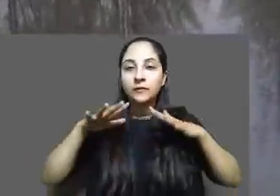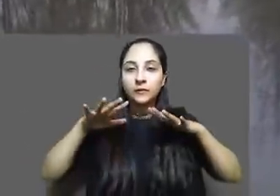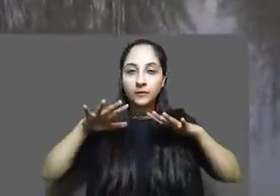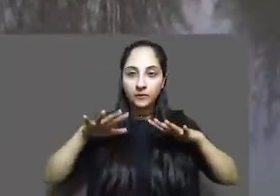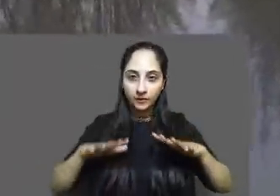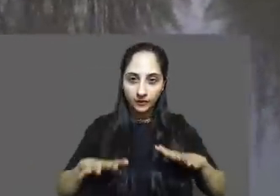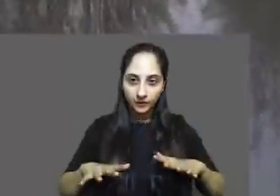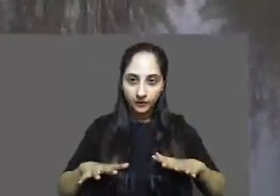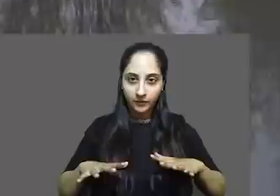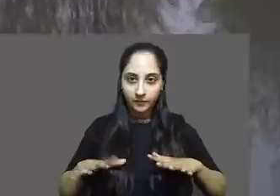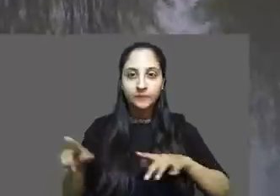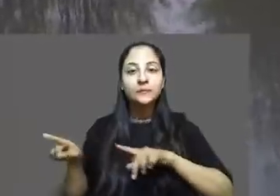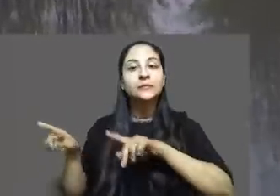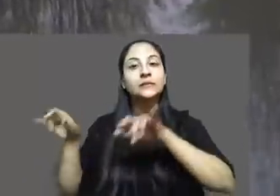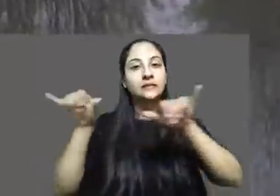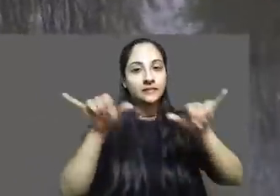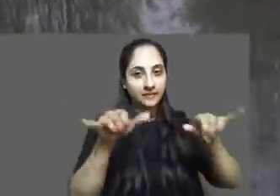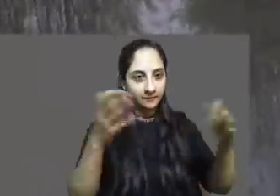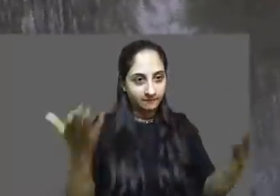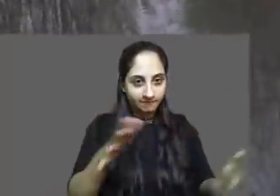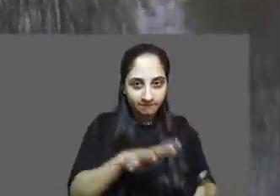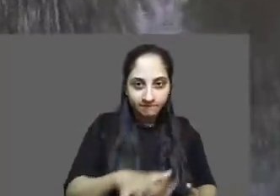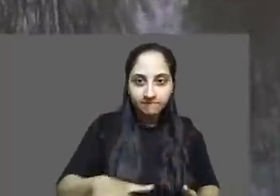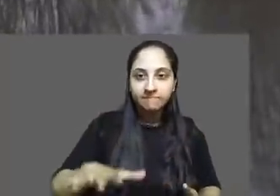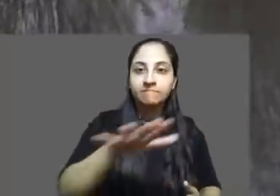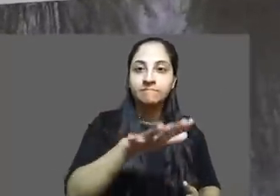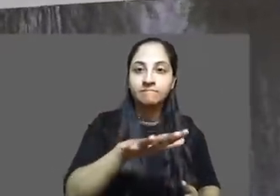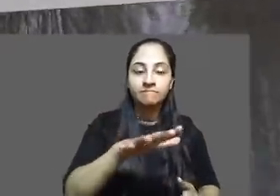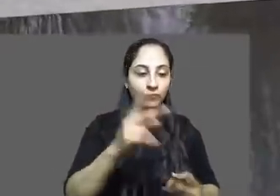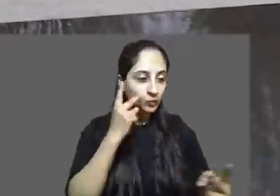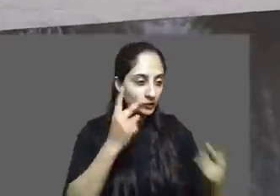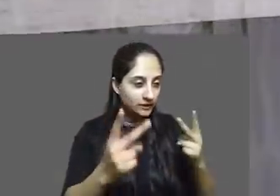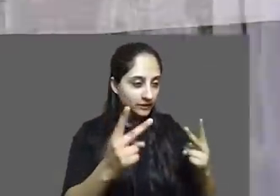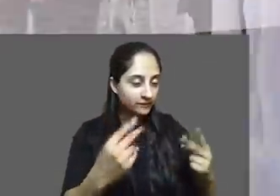refreshing water a reminder of divine blessing.